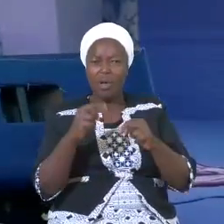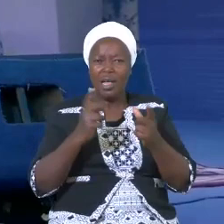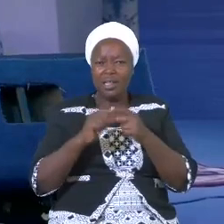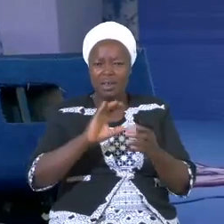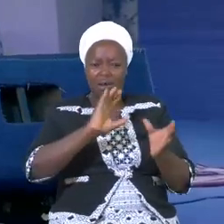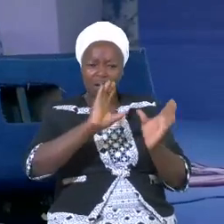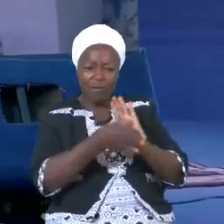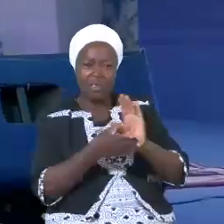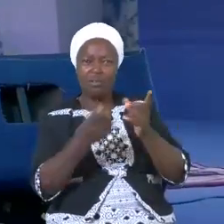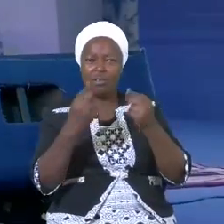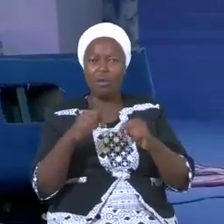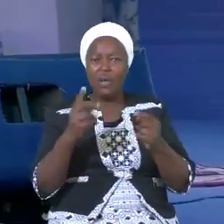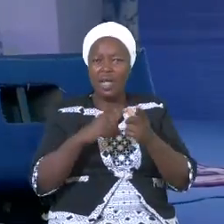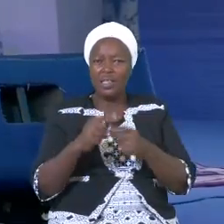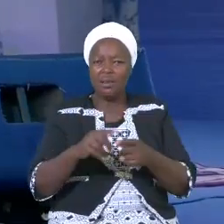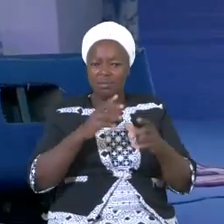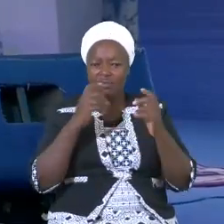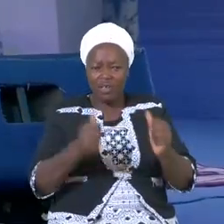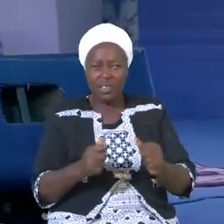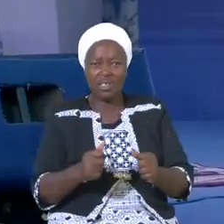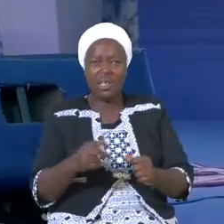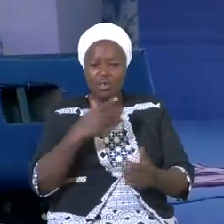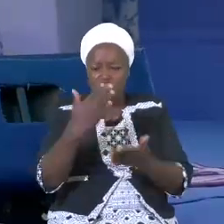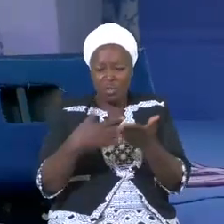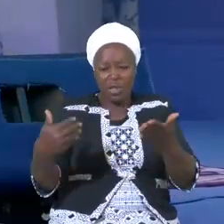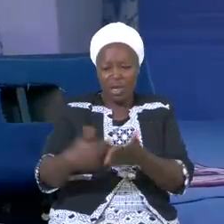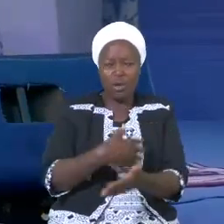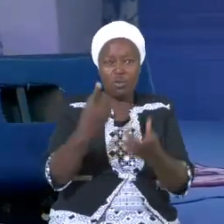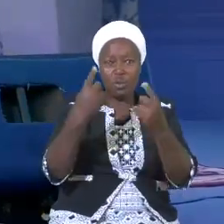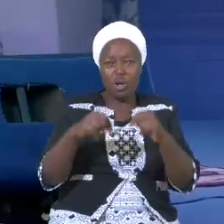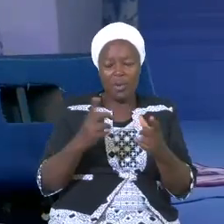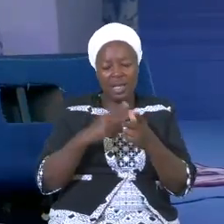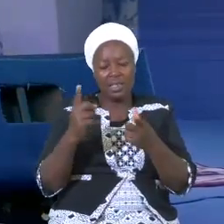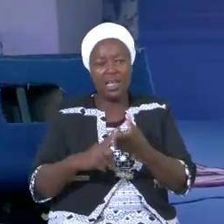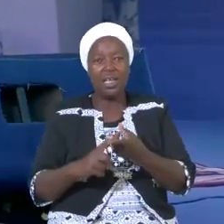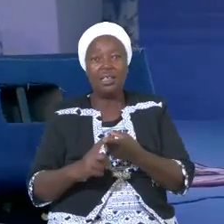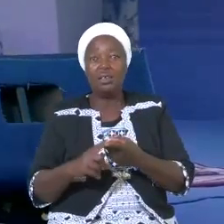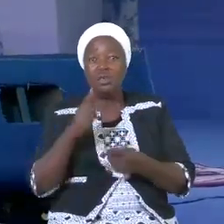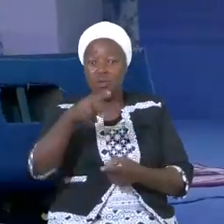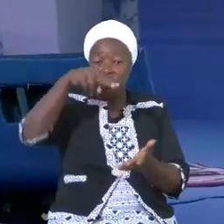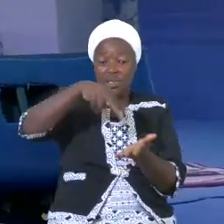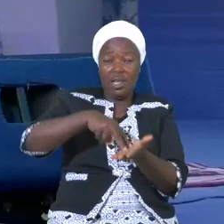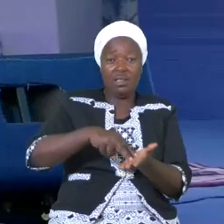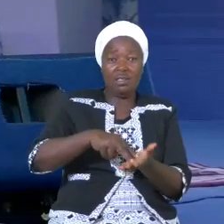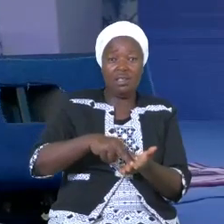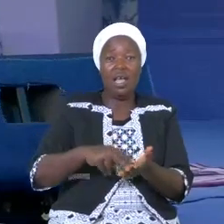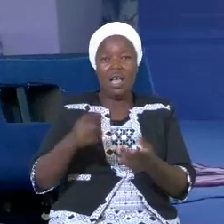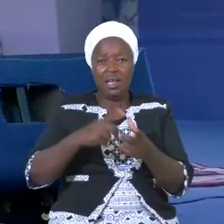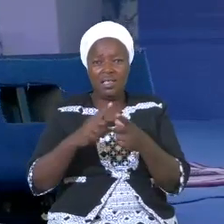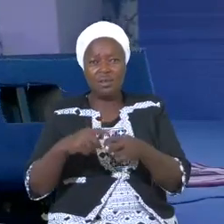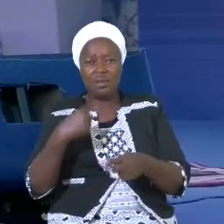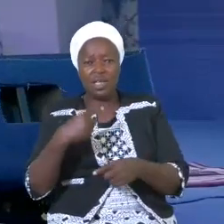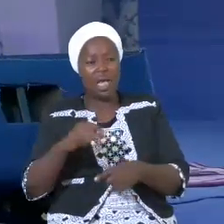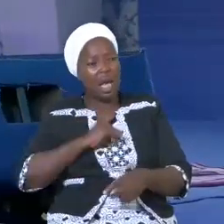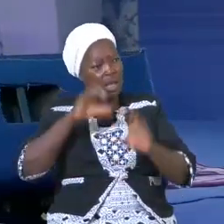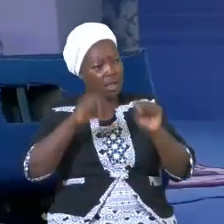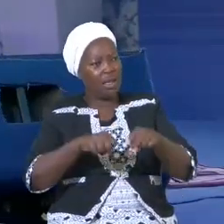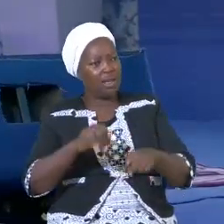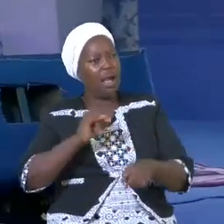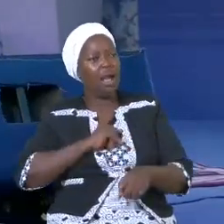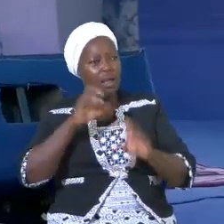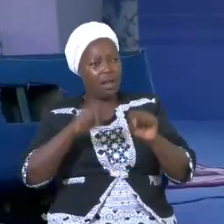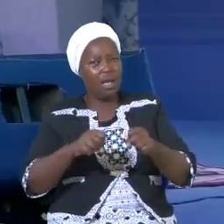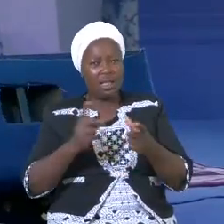comes all of a sudden something new comes and then you stand up and you say i can and you can